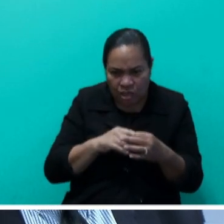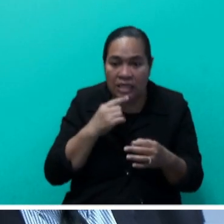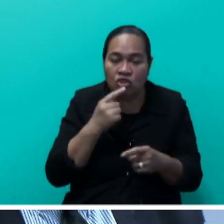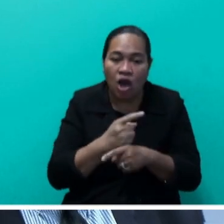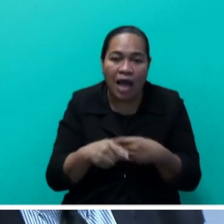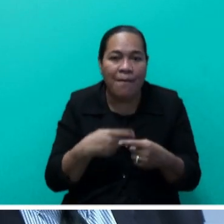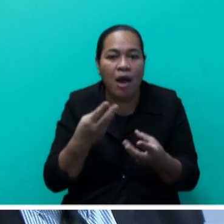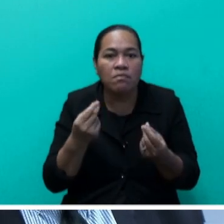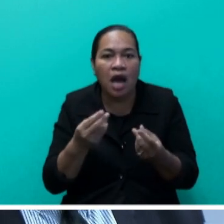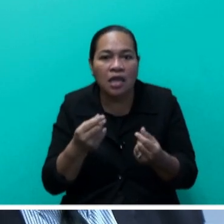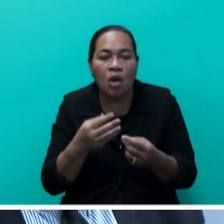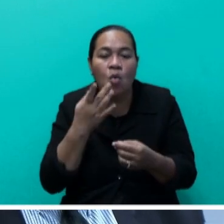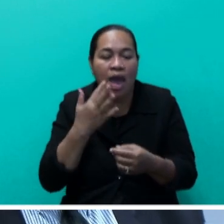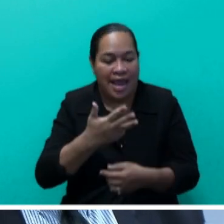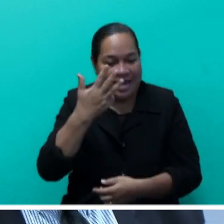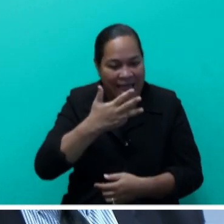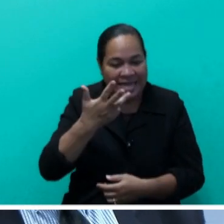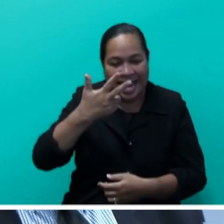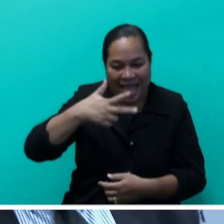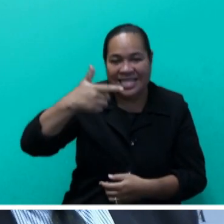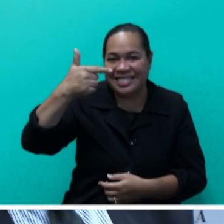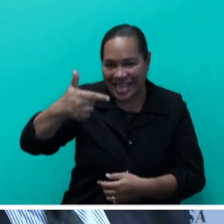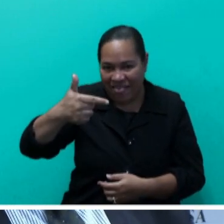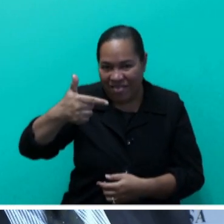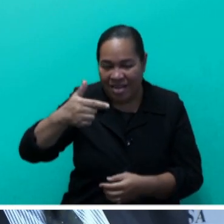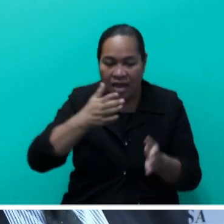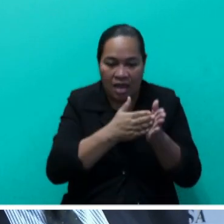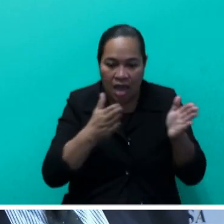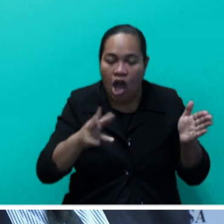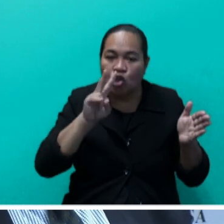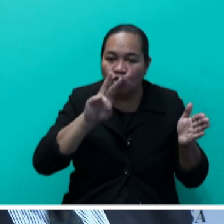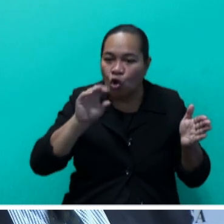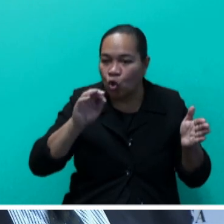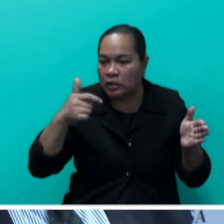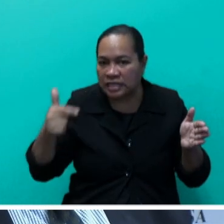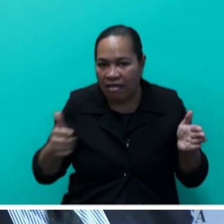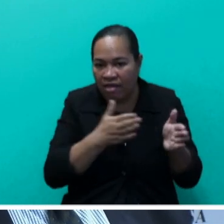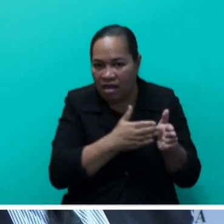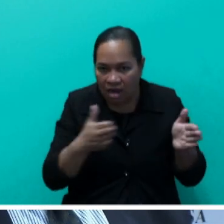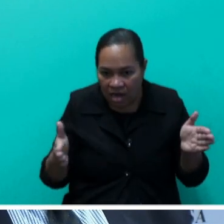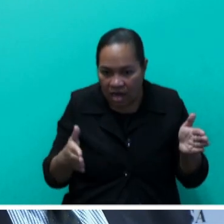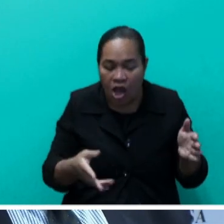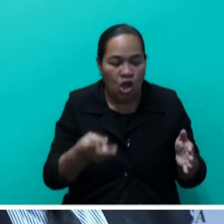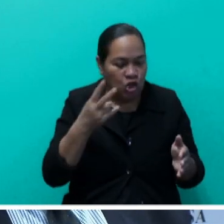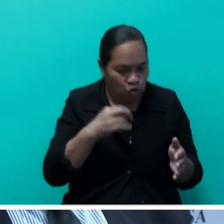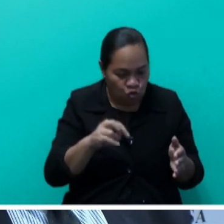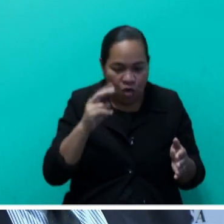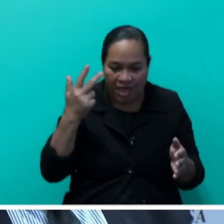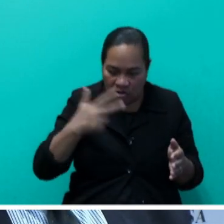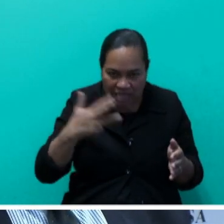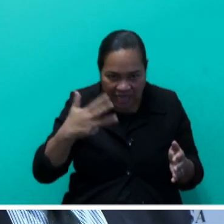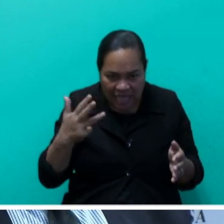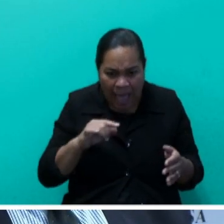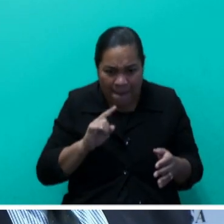as far back as 1987 and 2007 and 2019. But